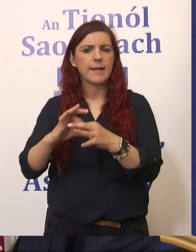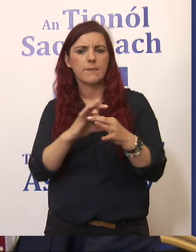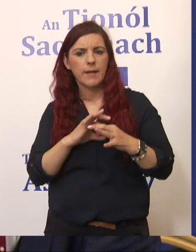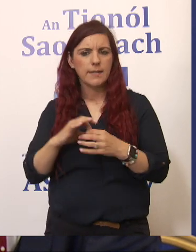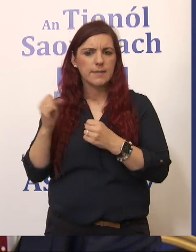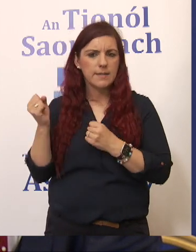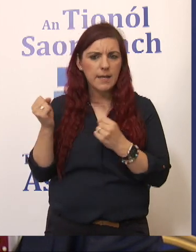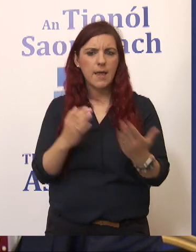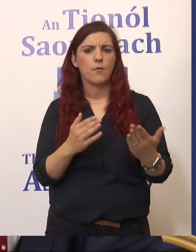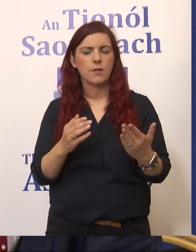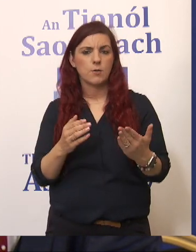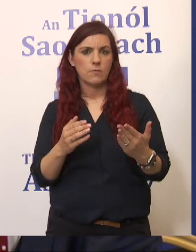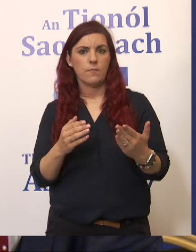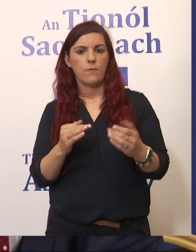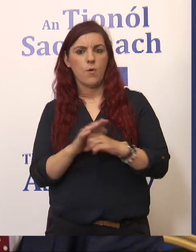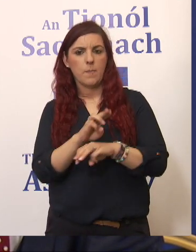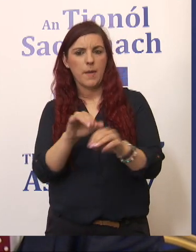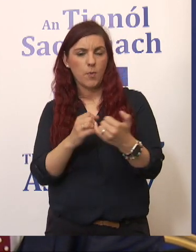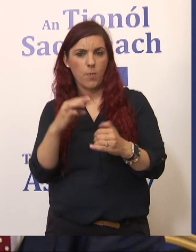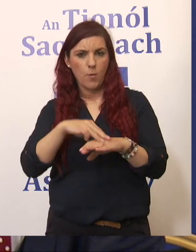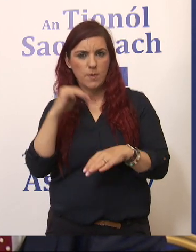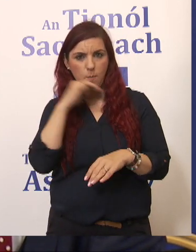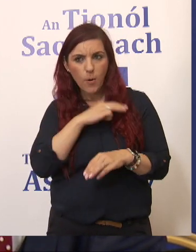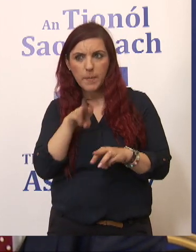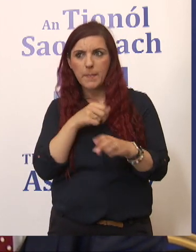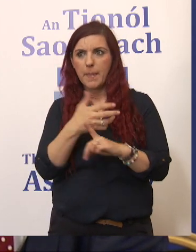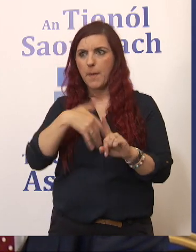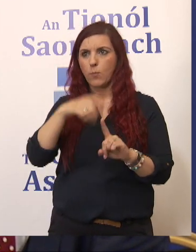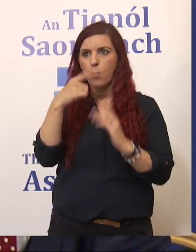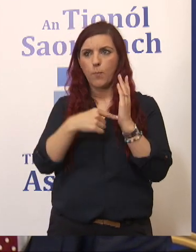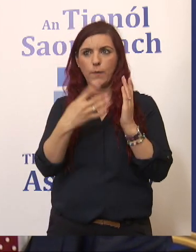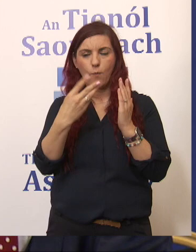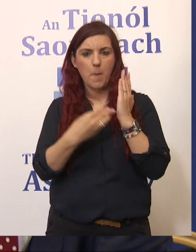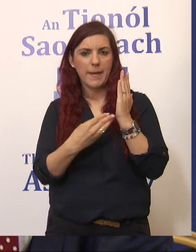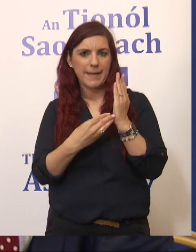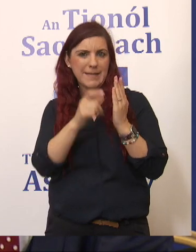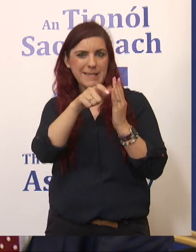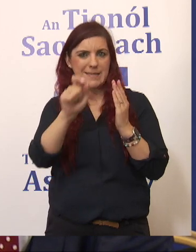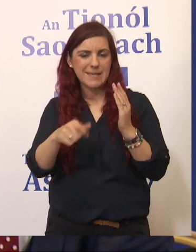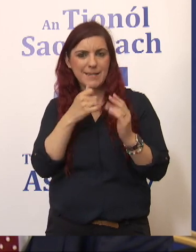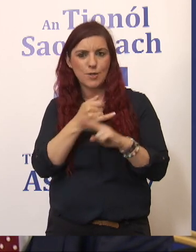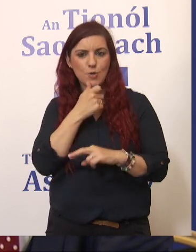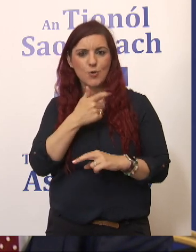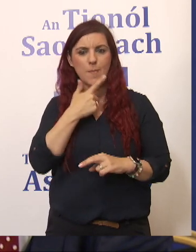delivering for the people that matter most, those people in the background, the 1.4 million people and citizens